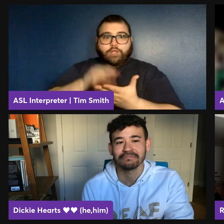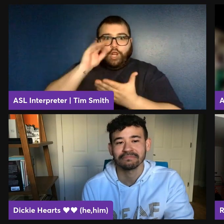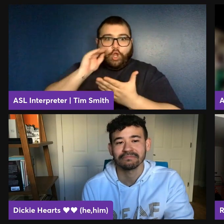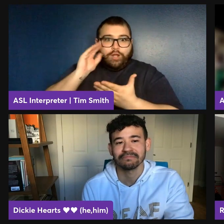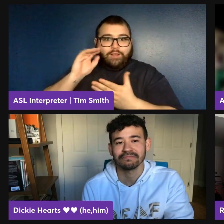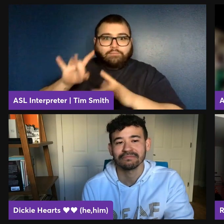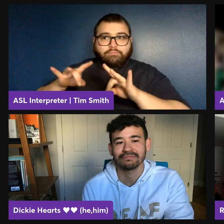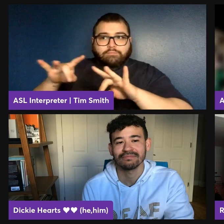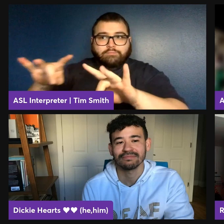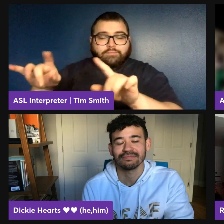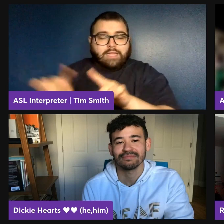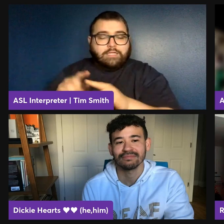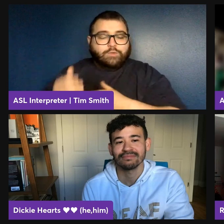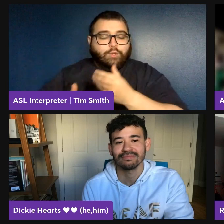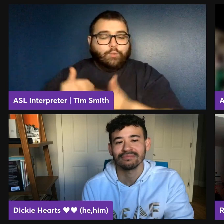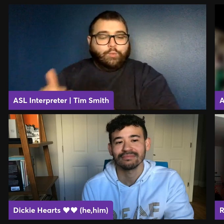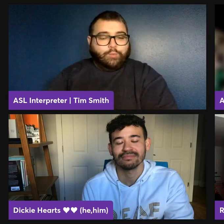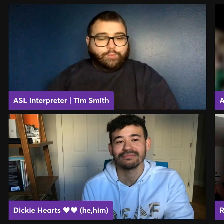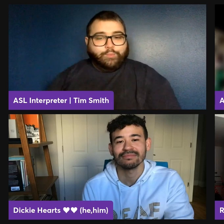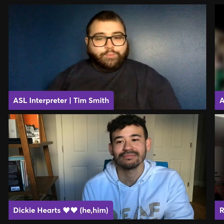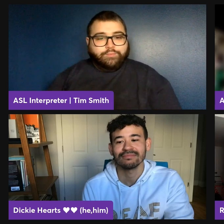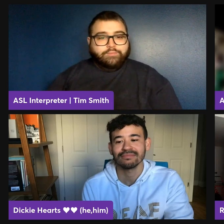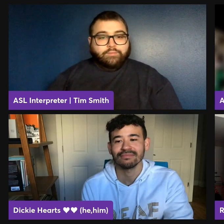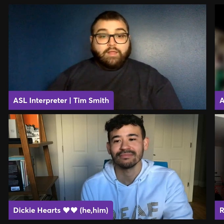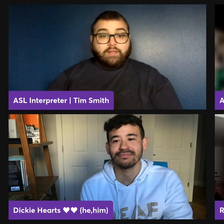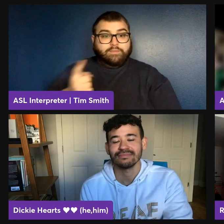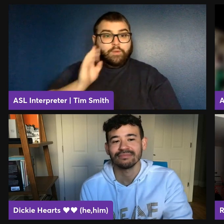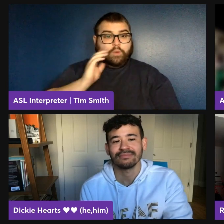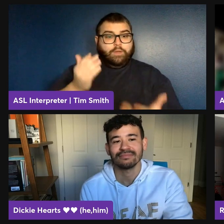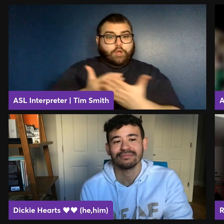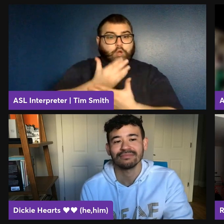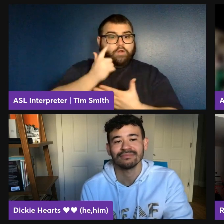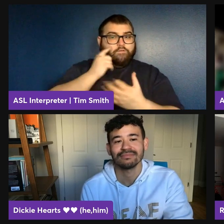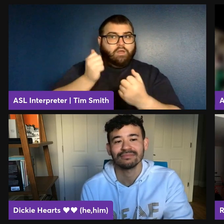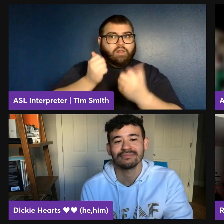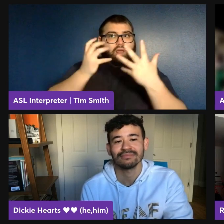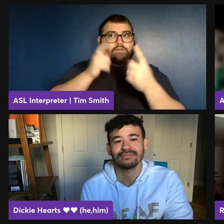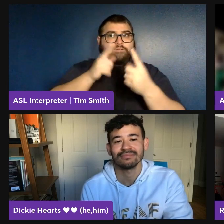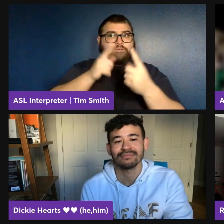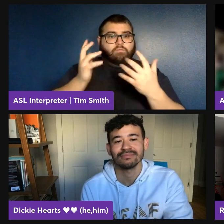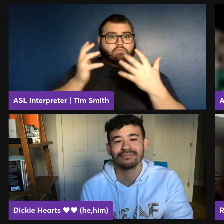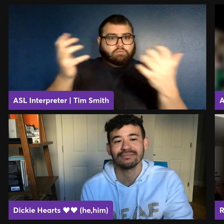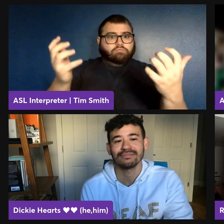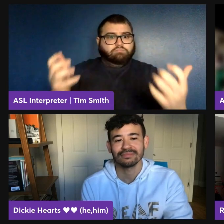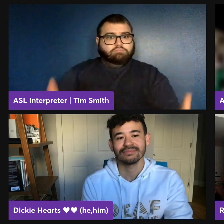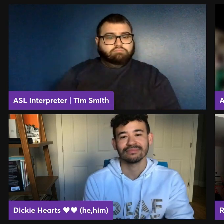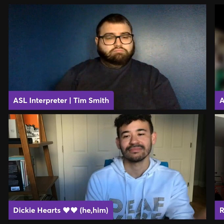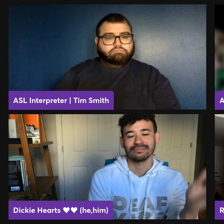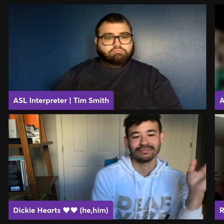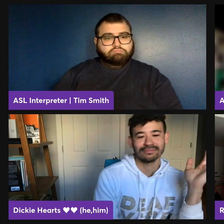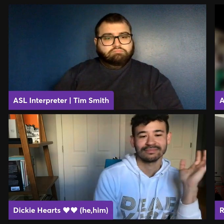go. And that's something that's going to be new, I think, for a lot of audiences.